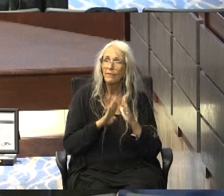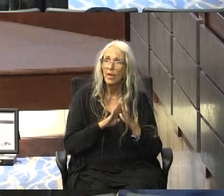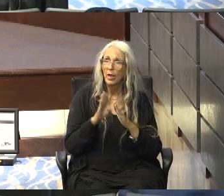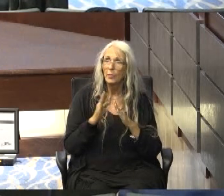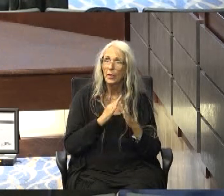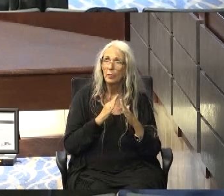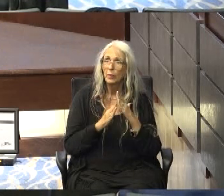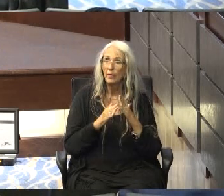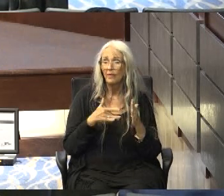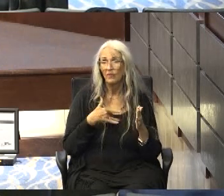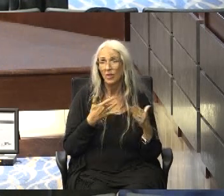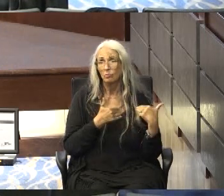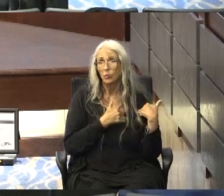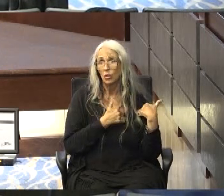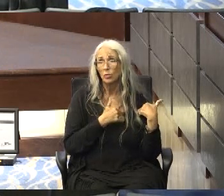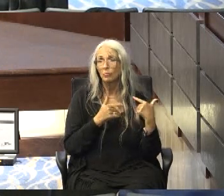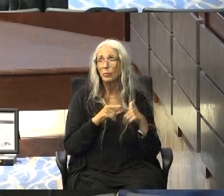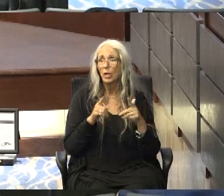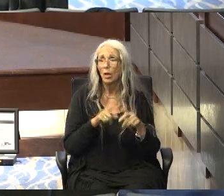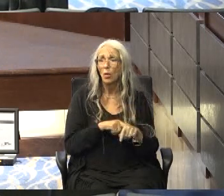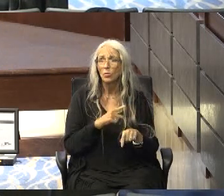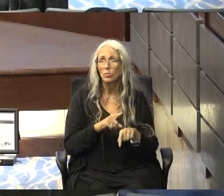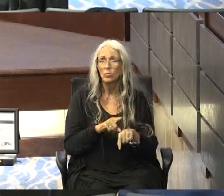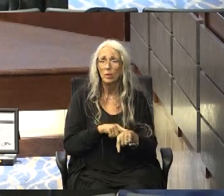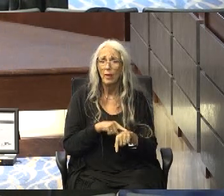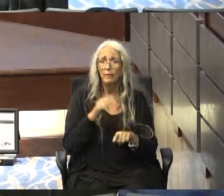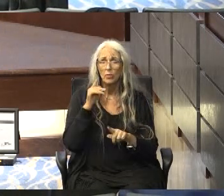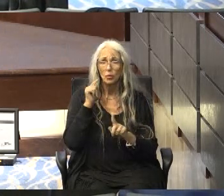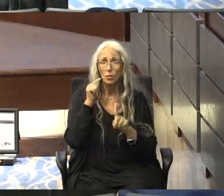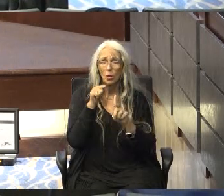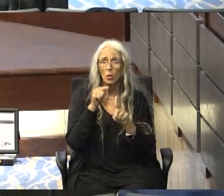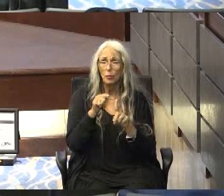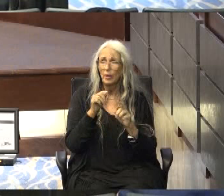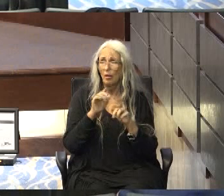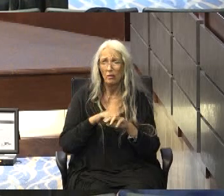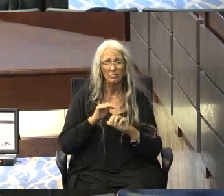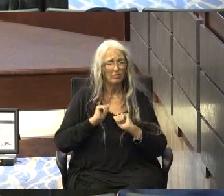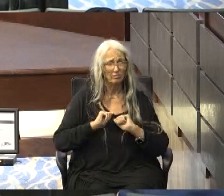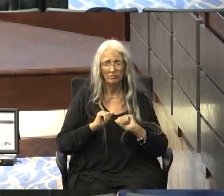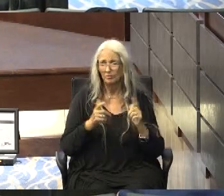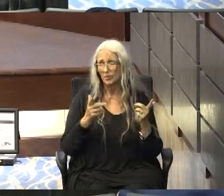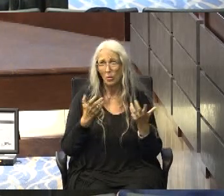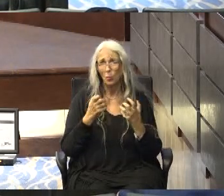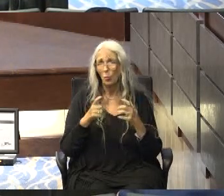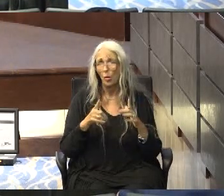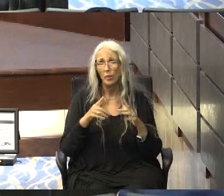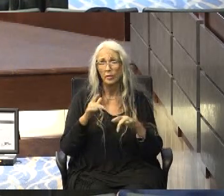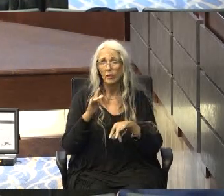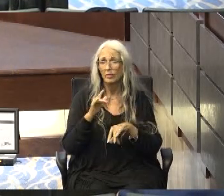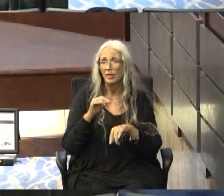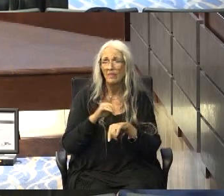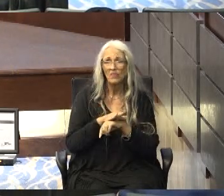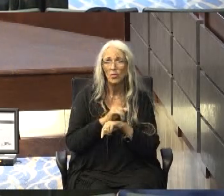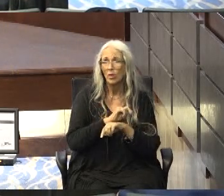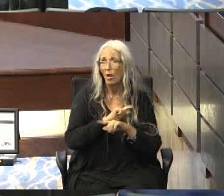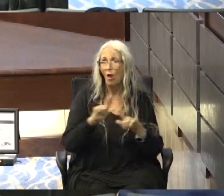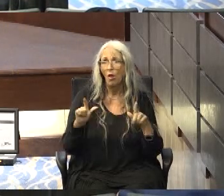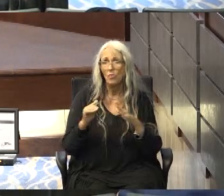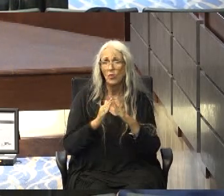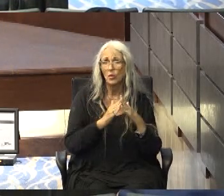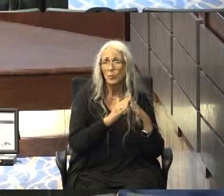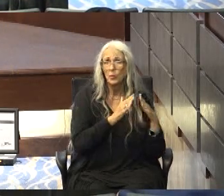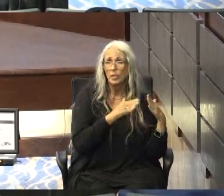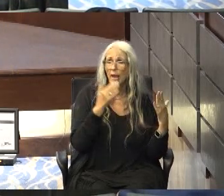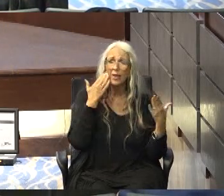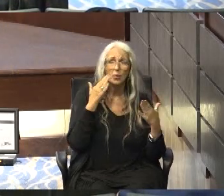burden, but the long-standing burden would be on all of the community, I think. And I think that that's not something that, I don't know that